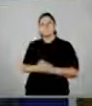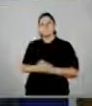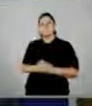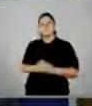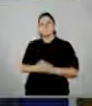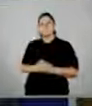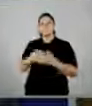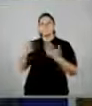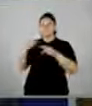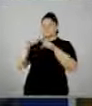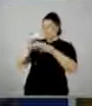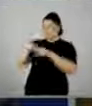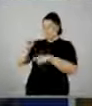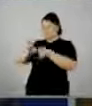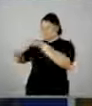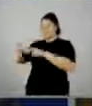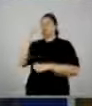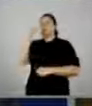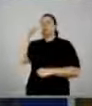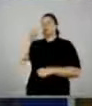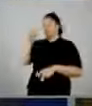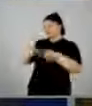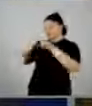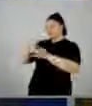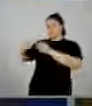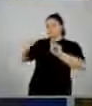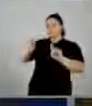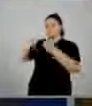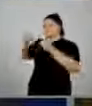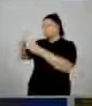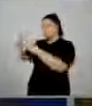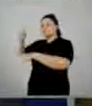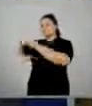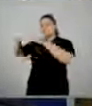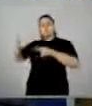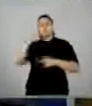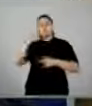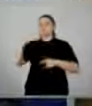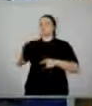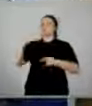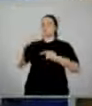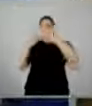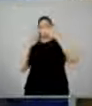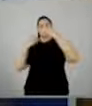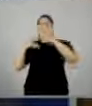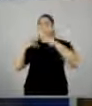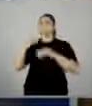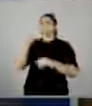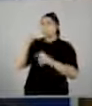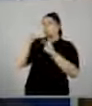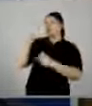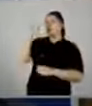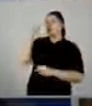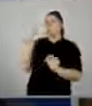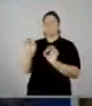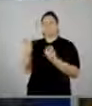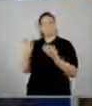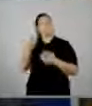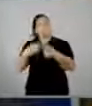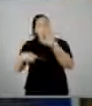older people. You've just said that there's no upper age limit. Can you explain what that means, and should older people get the AstraZeneca vaccine? So we recommend